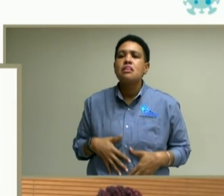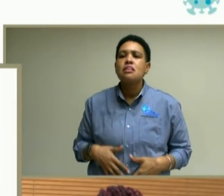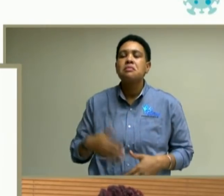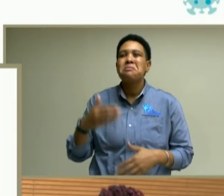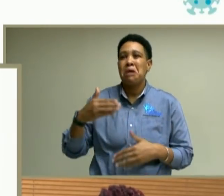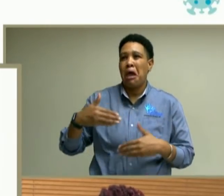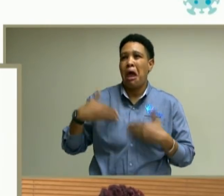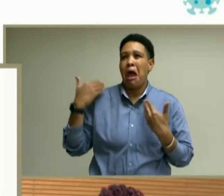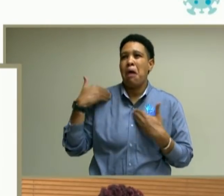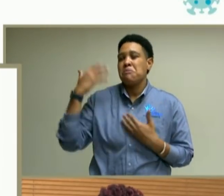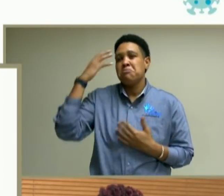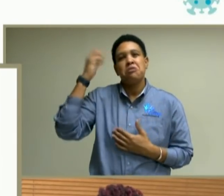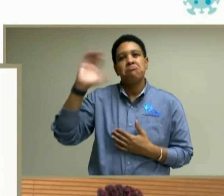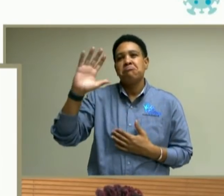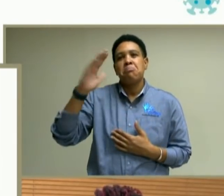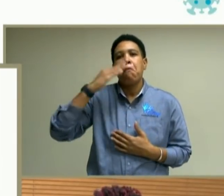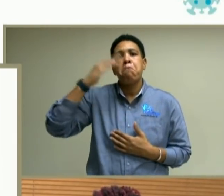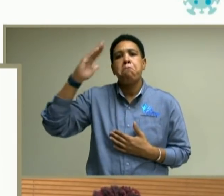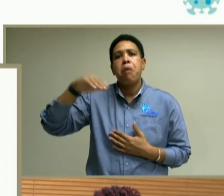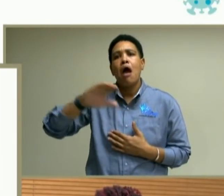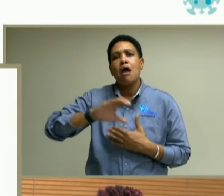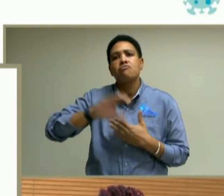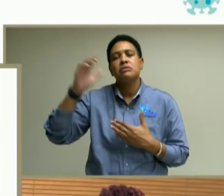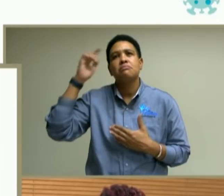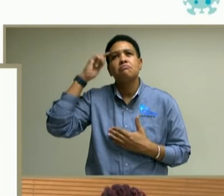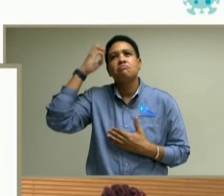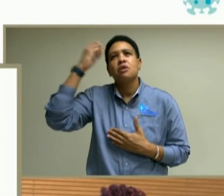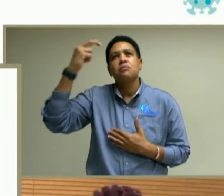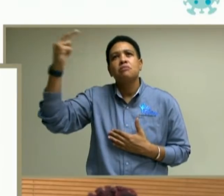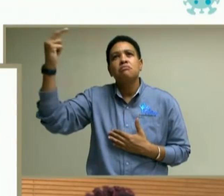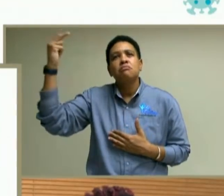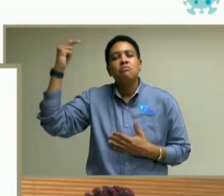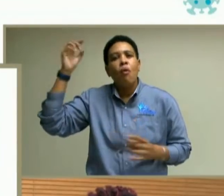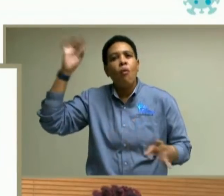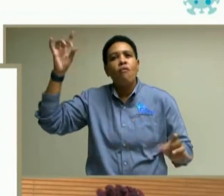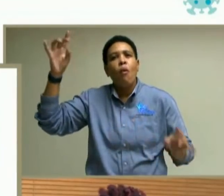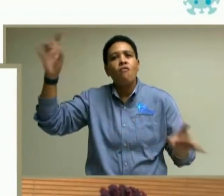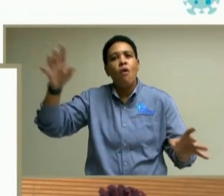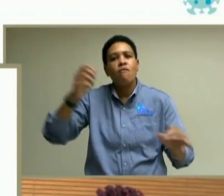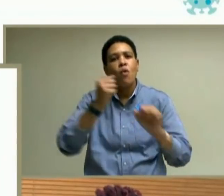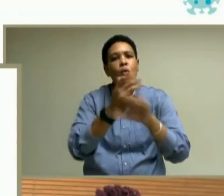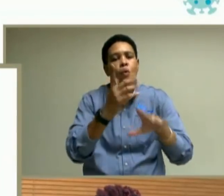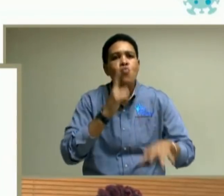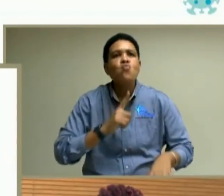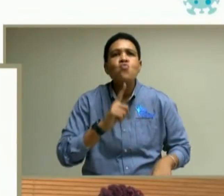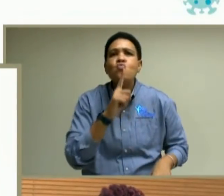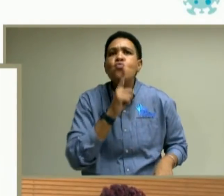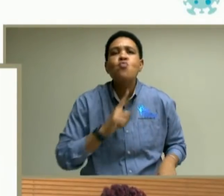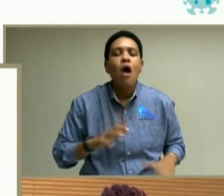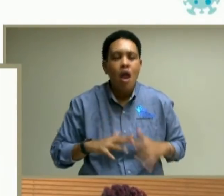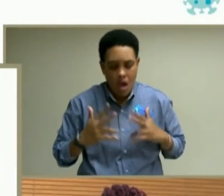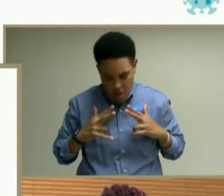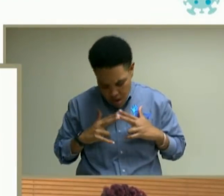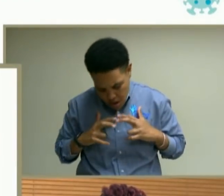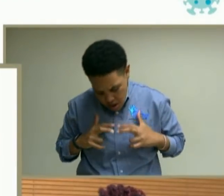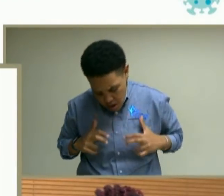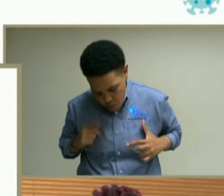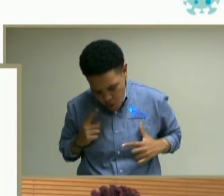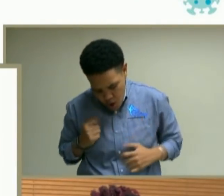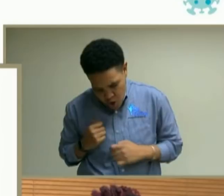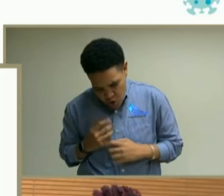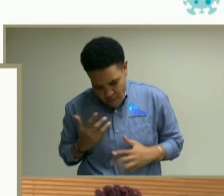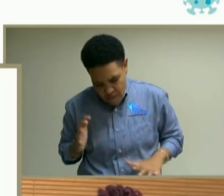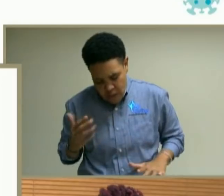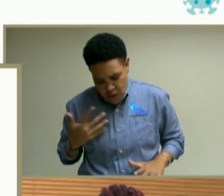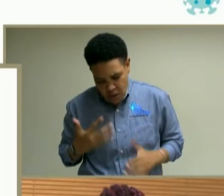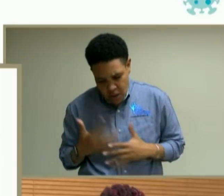memories linked to Christmas. There are feelings of loneliness, a lot of introspection because you're coming to the close of one year and about to